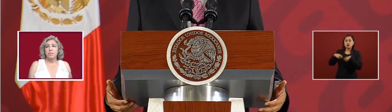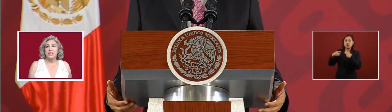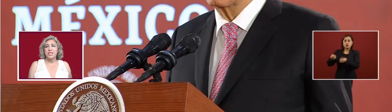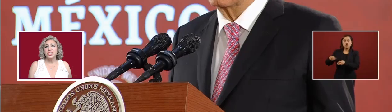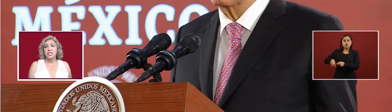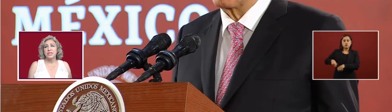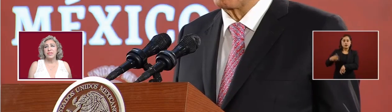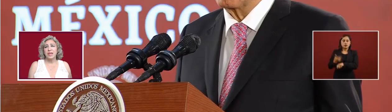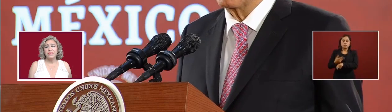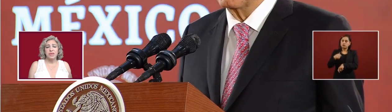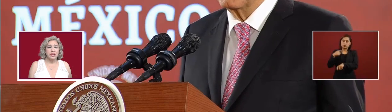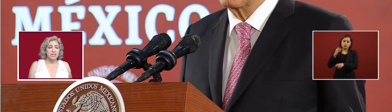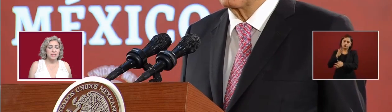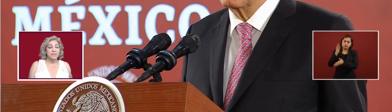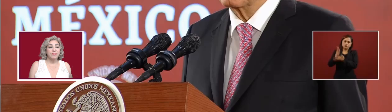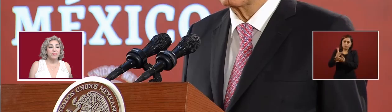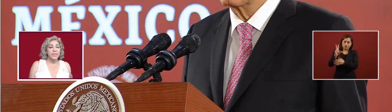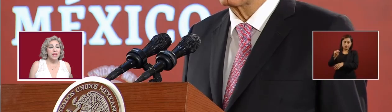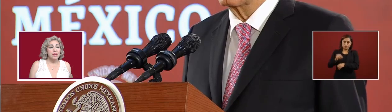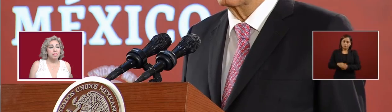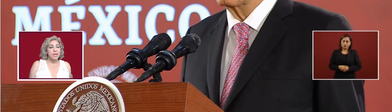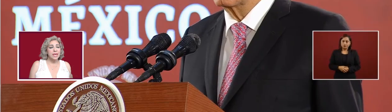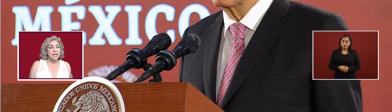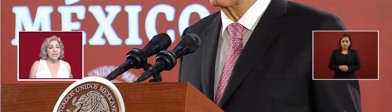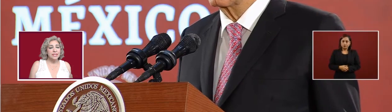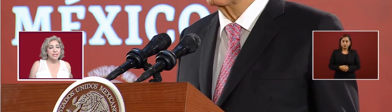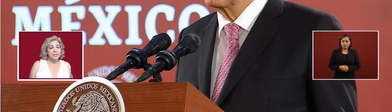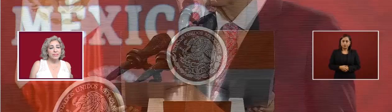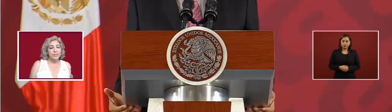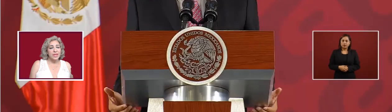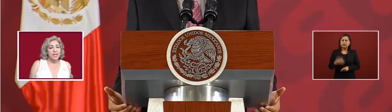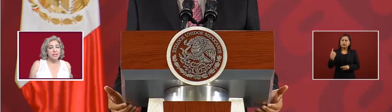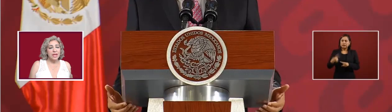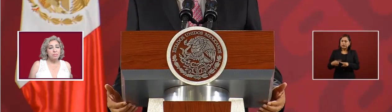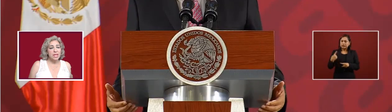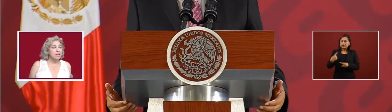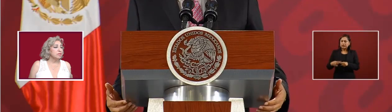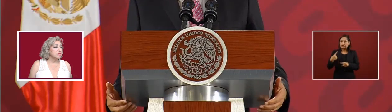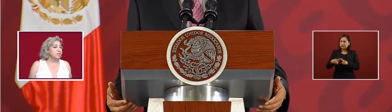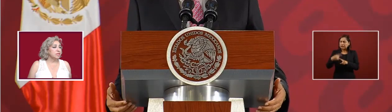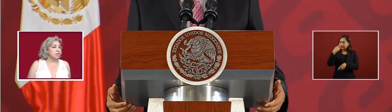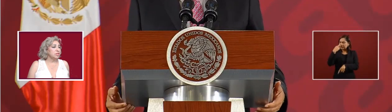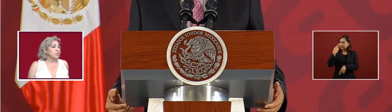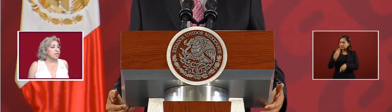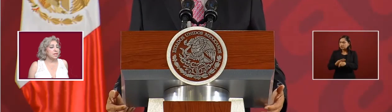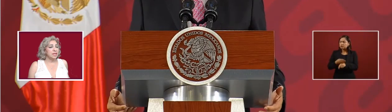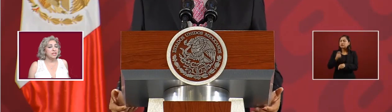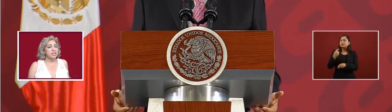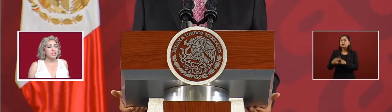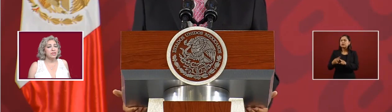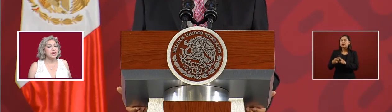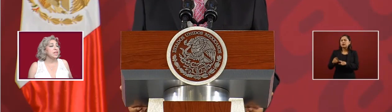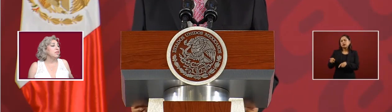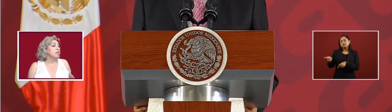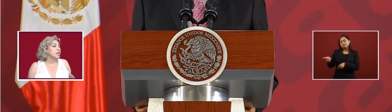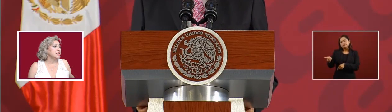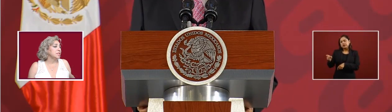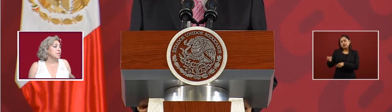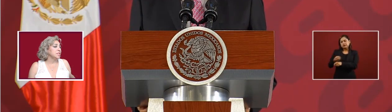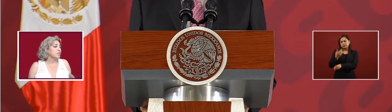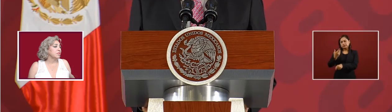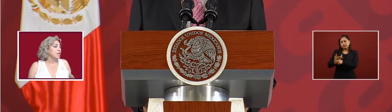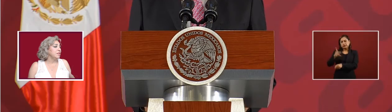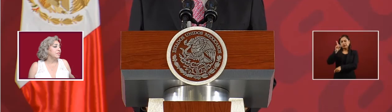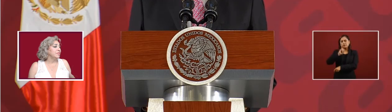the positions of the governors because that belongs to the attorney Olga